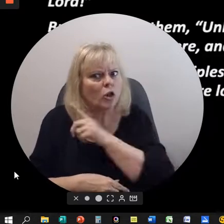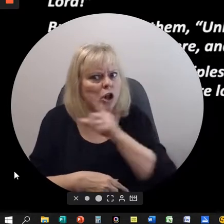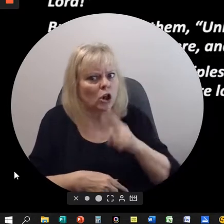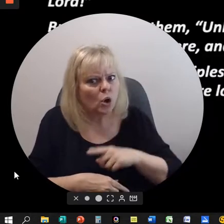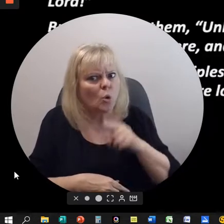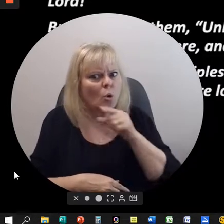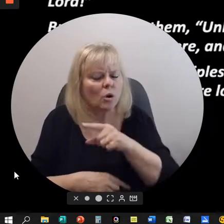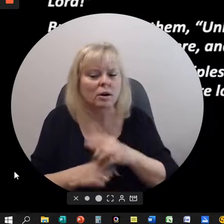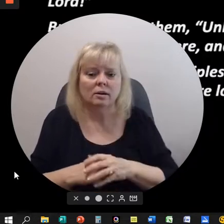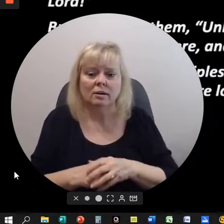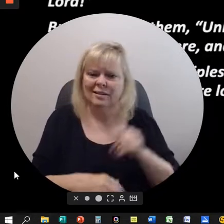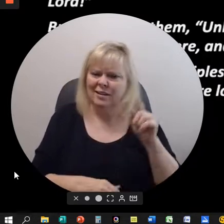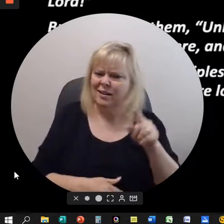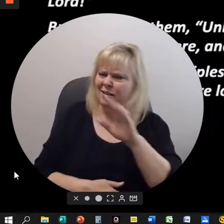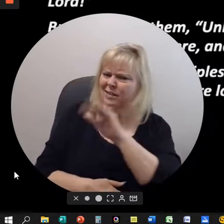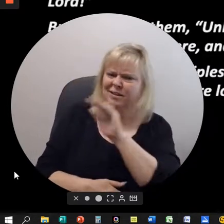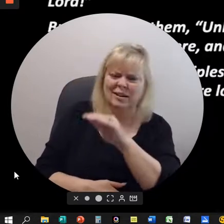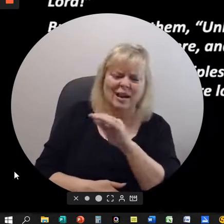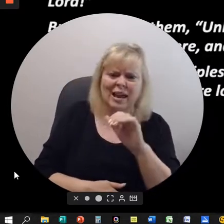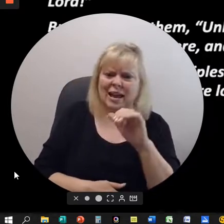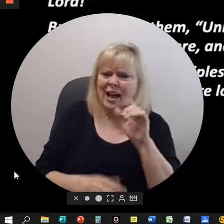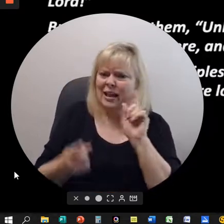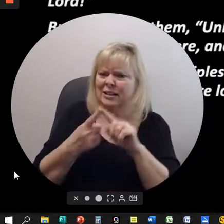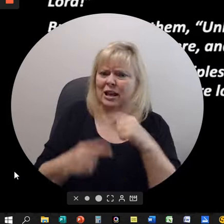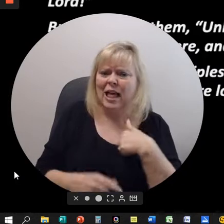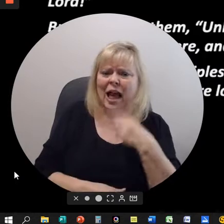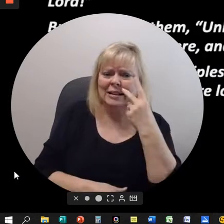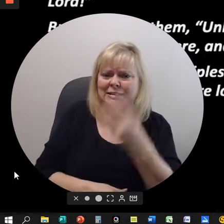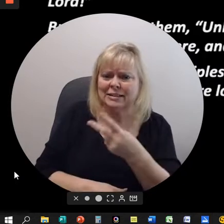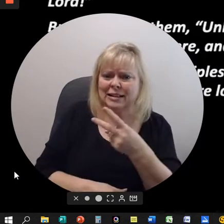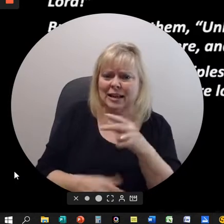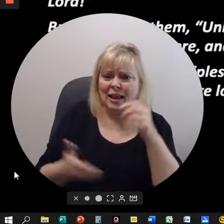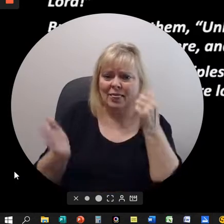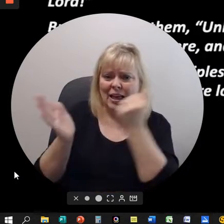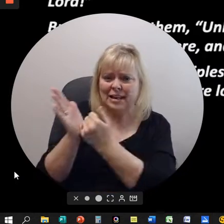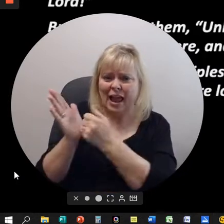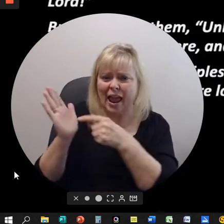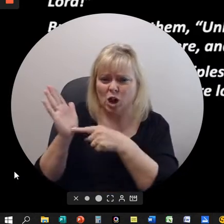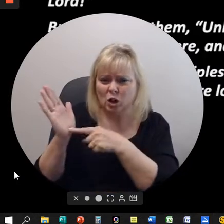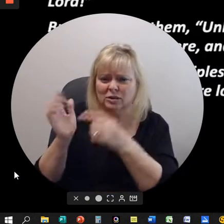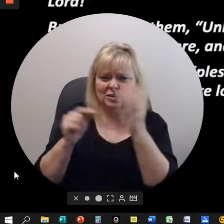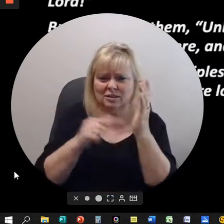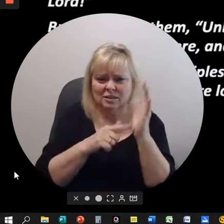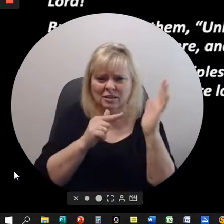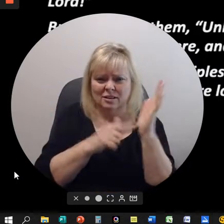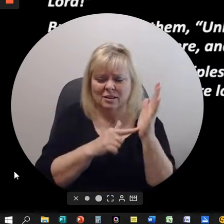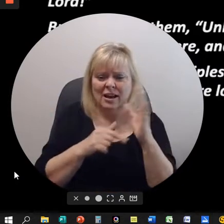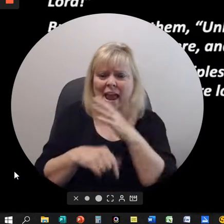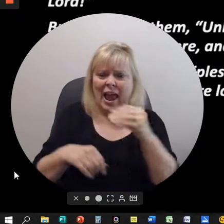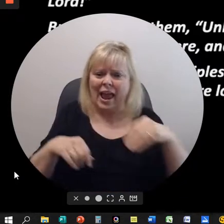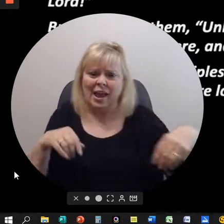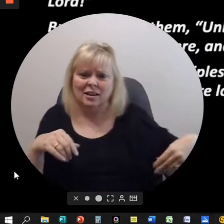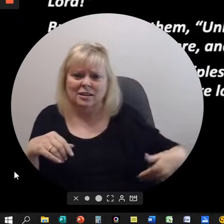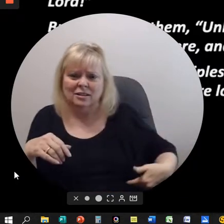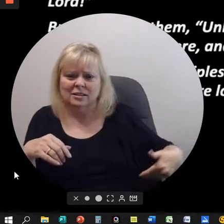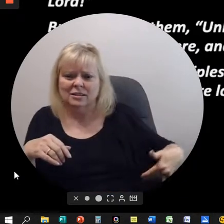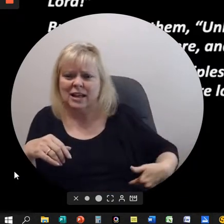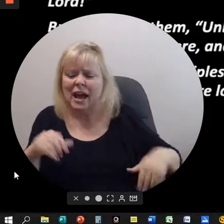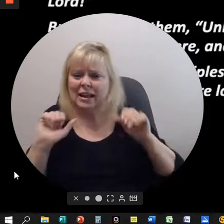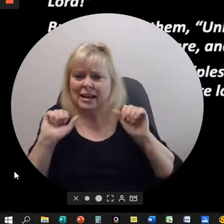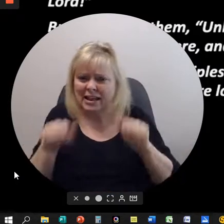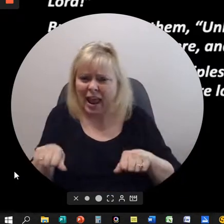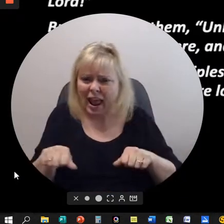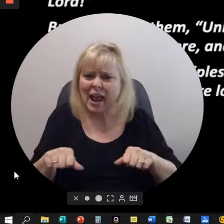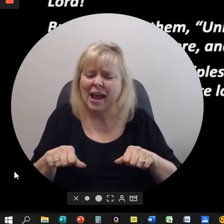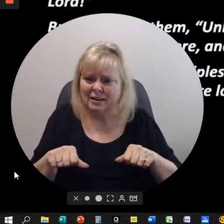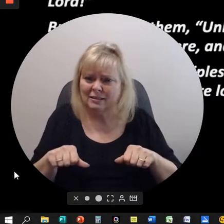them, "Unless I see the nail marks in his hands and put my finger where the nails were, unless I put my hands